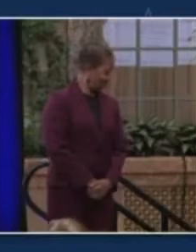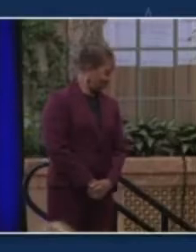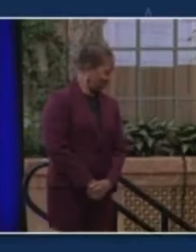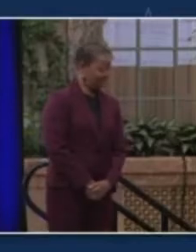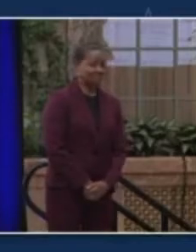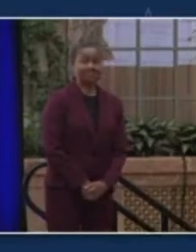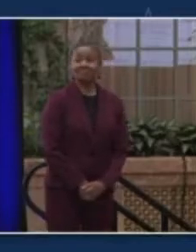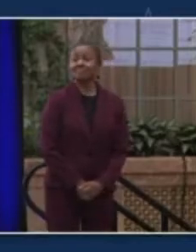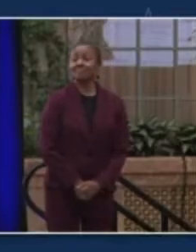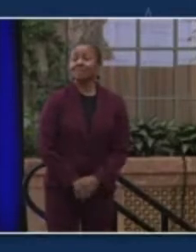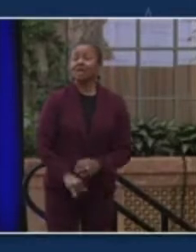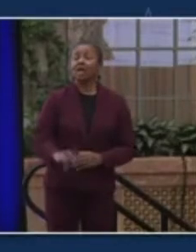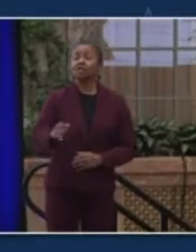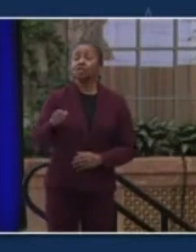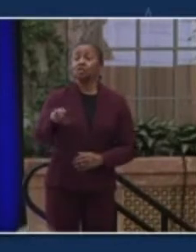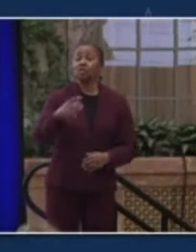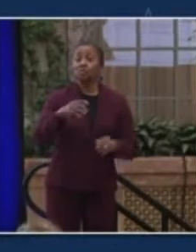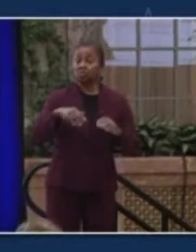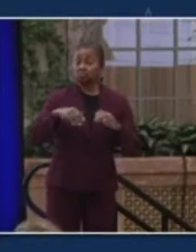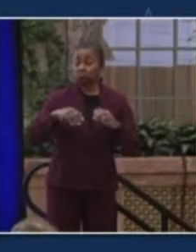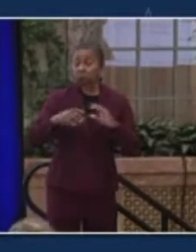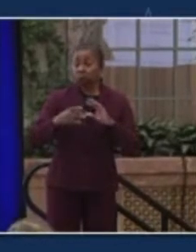Well, Josie, while you were talking,